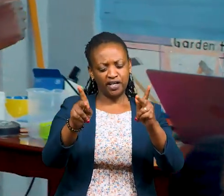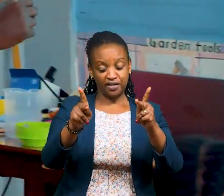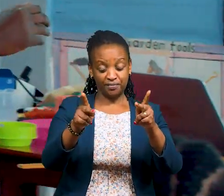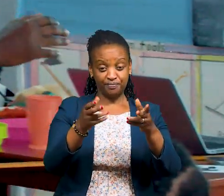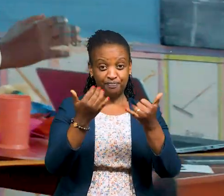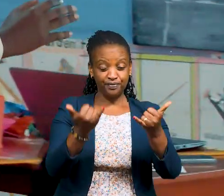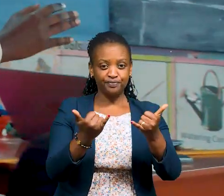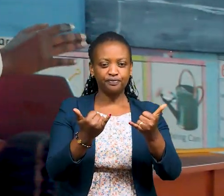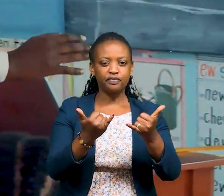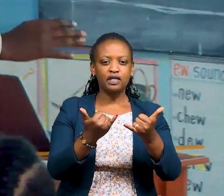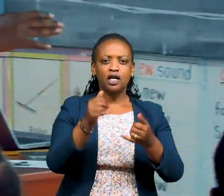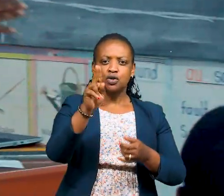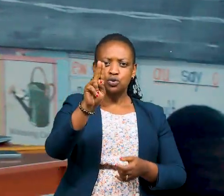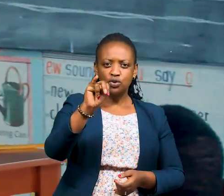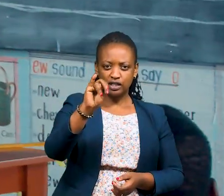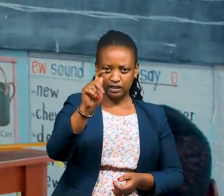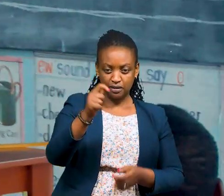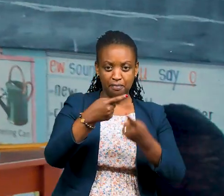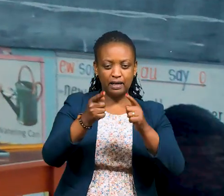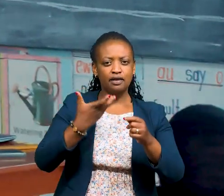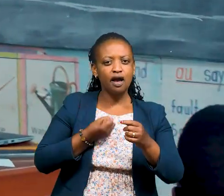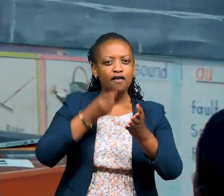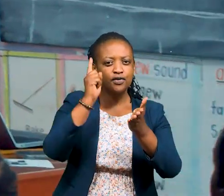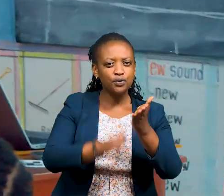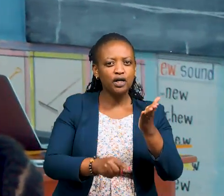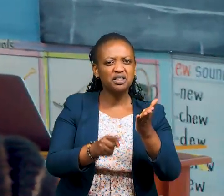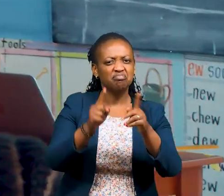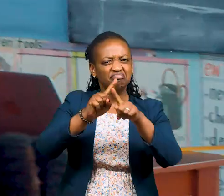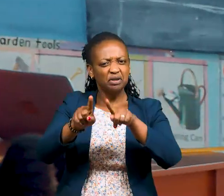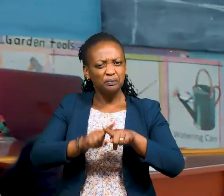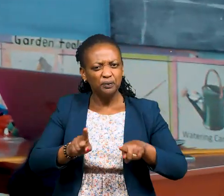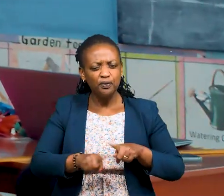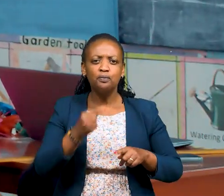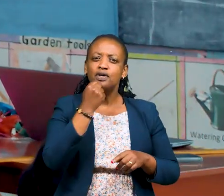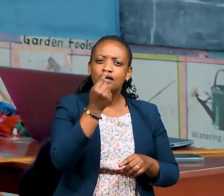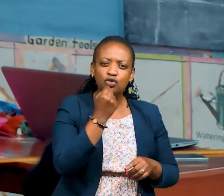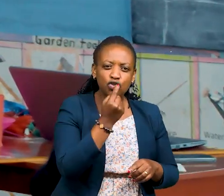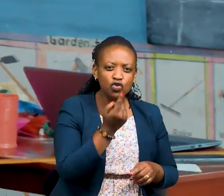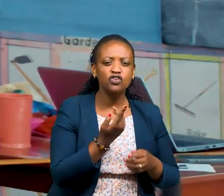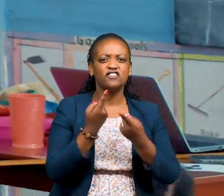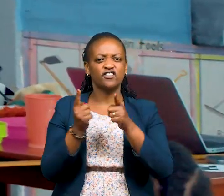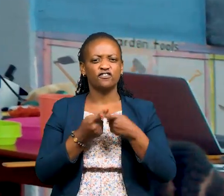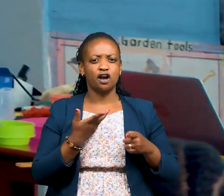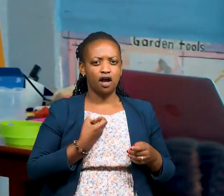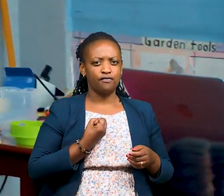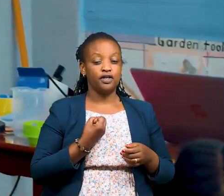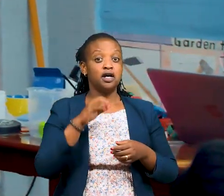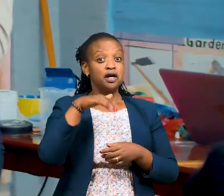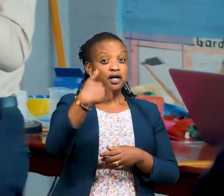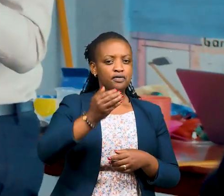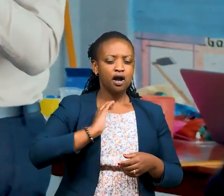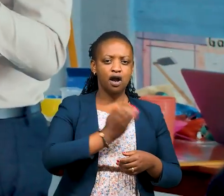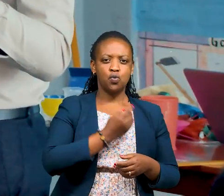Okay, this is the unit, but a unit has multiple lessons, okay? And